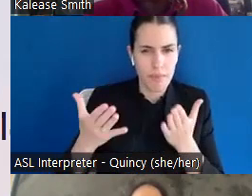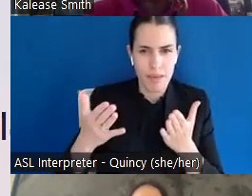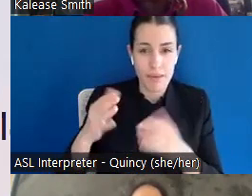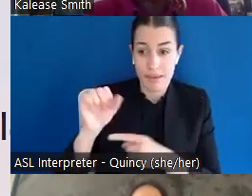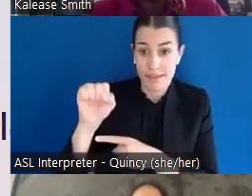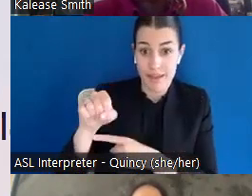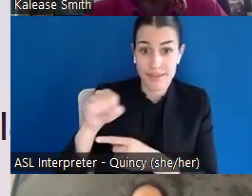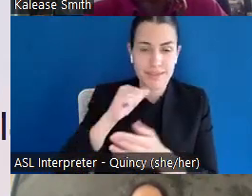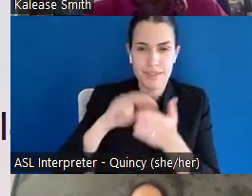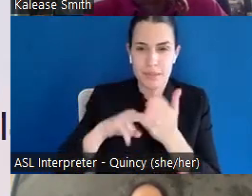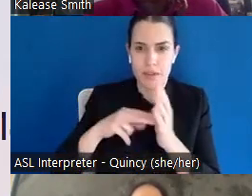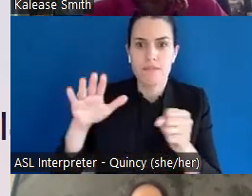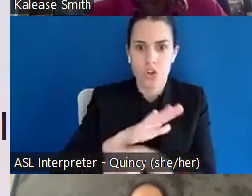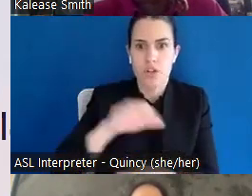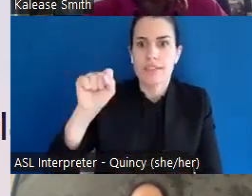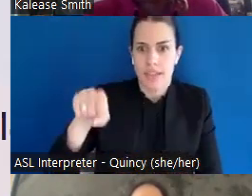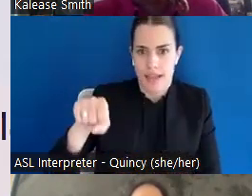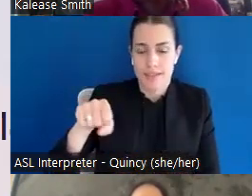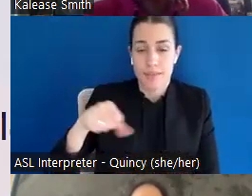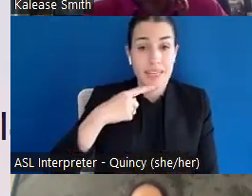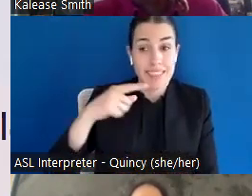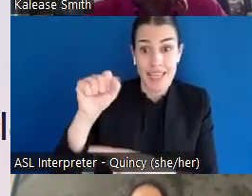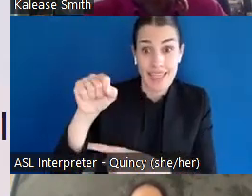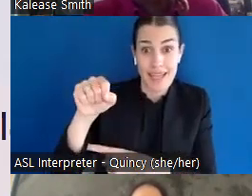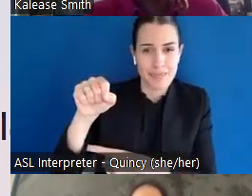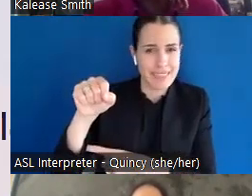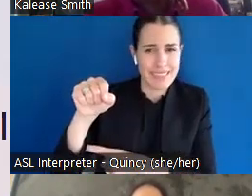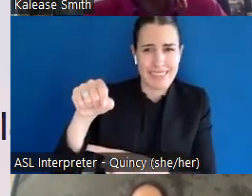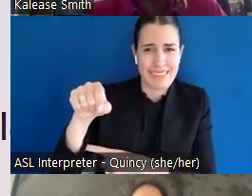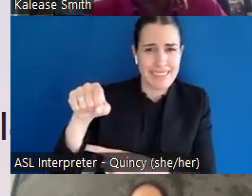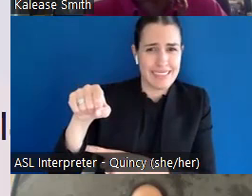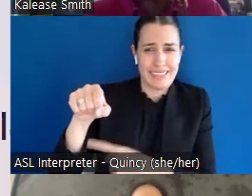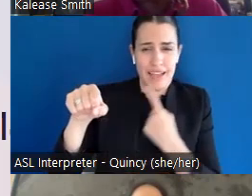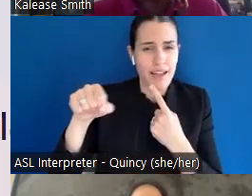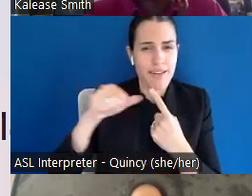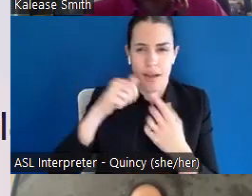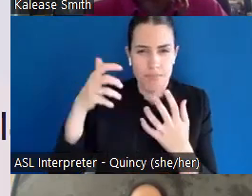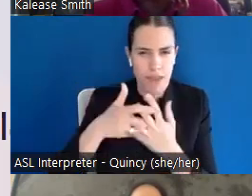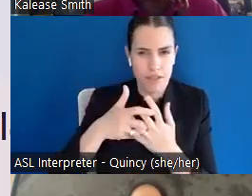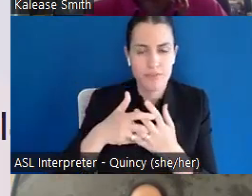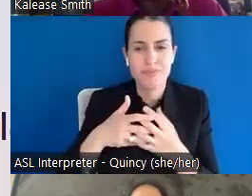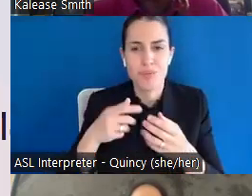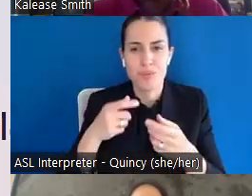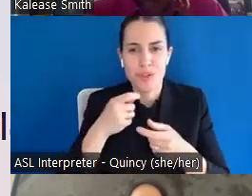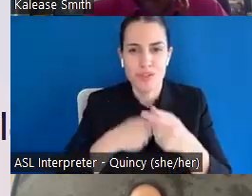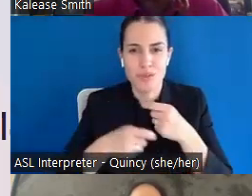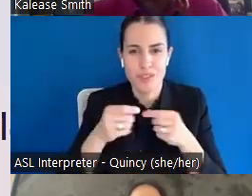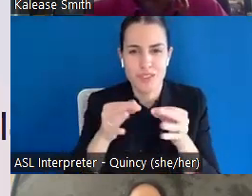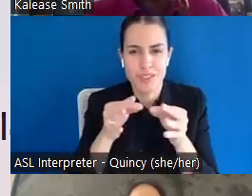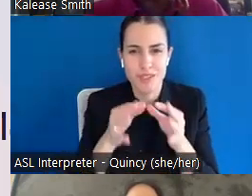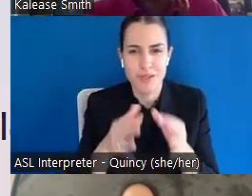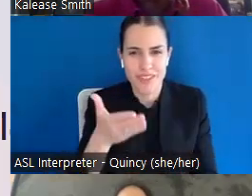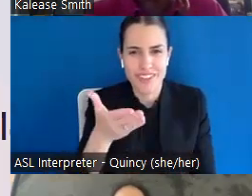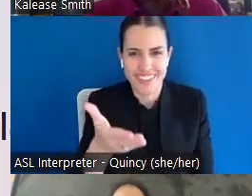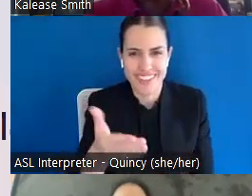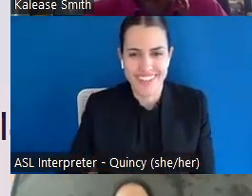not truly comfortable, even though that they said yes to whatever that agreement might be. And answering some of these other pieces